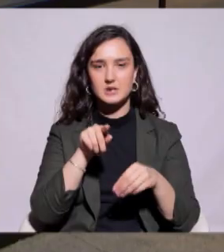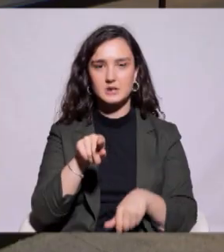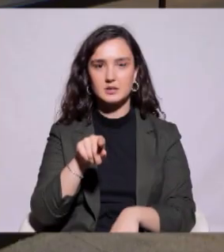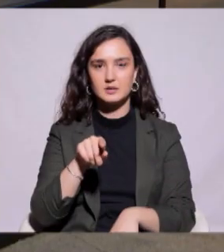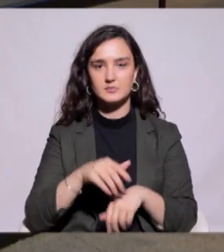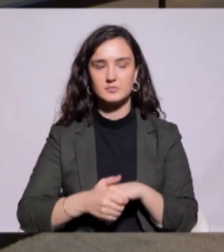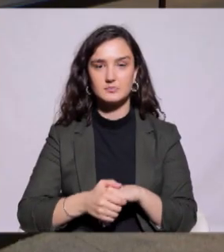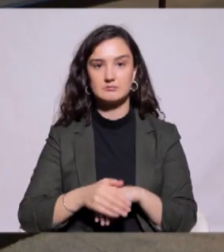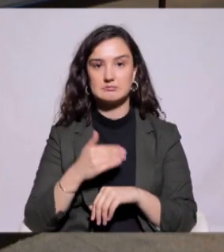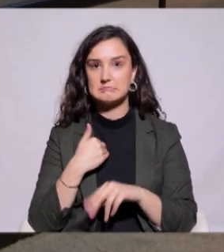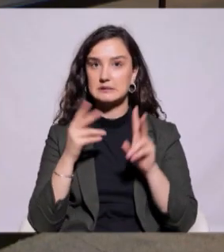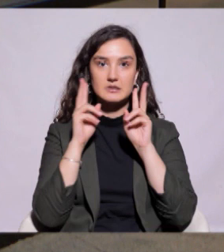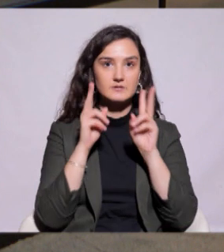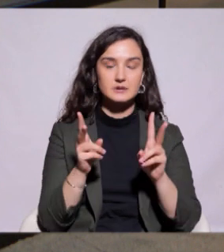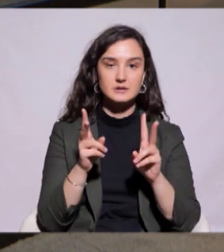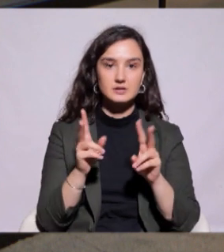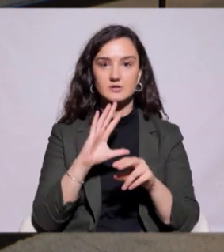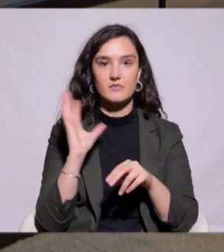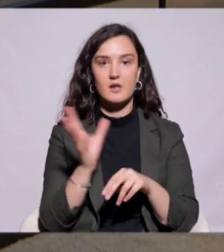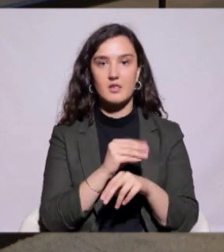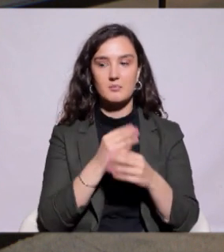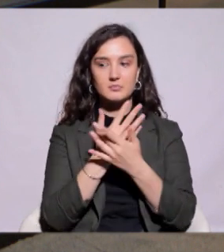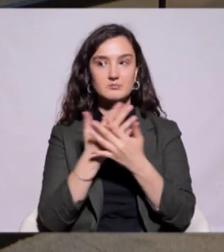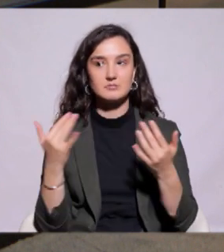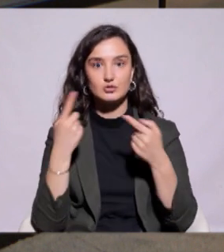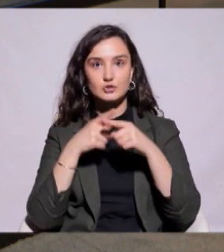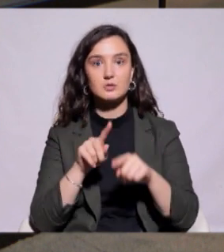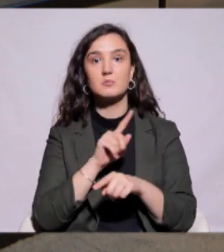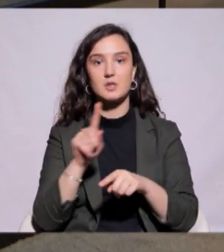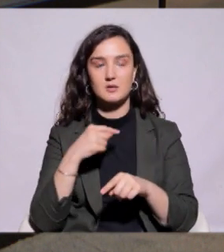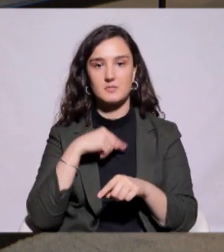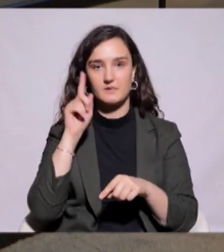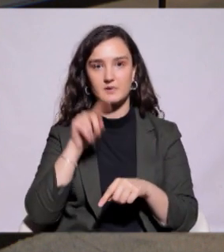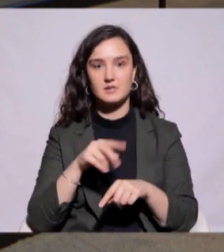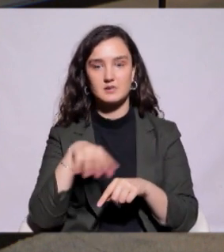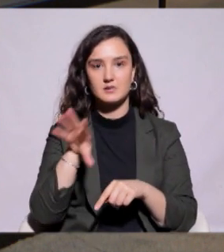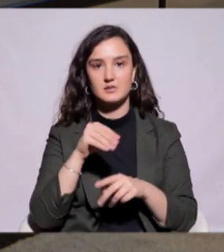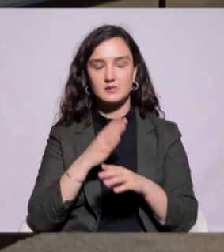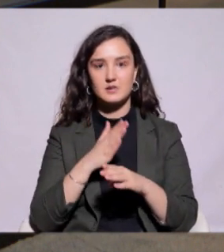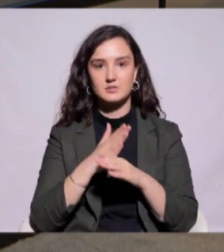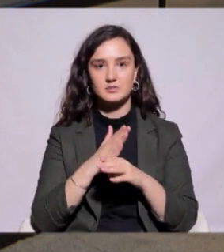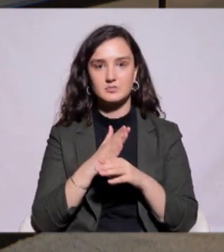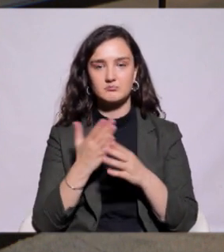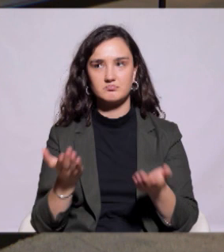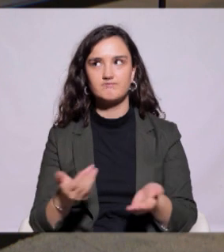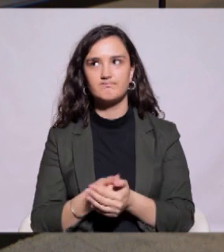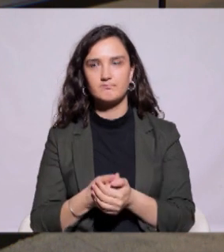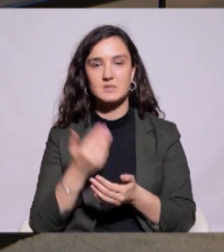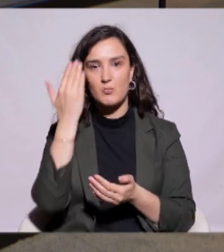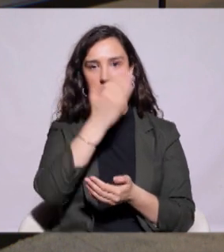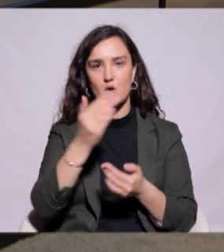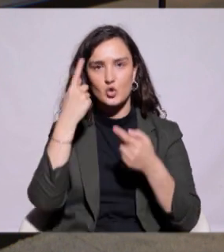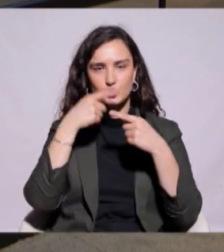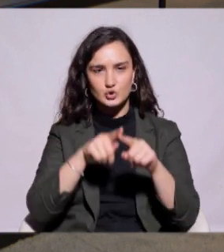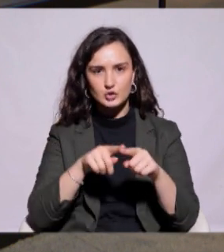Miss Sophie, I don't know all the types of engineers, but I know there are civil engineers